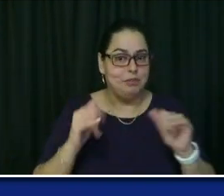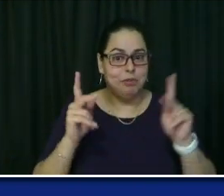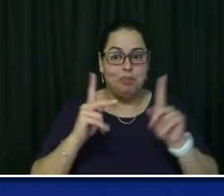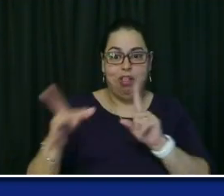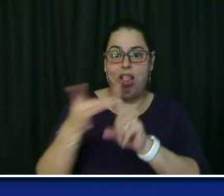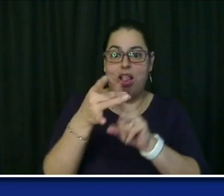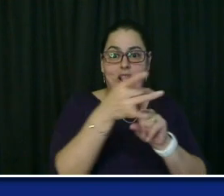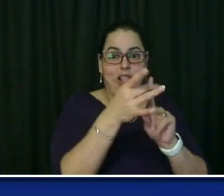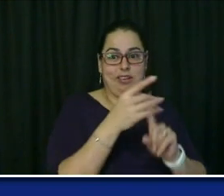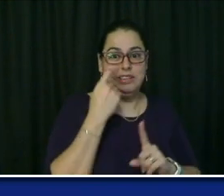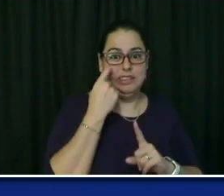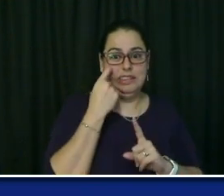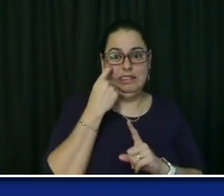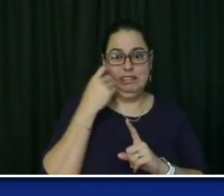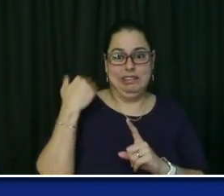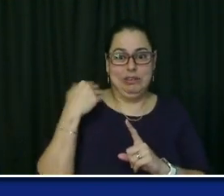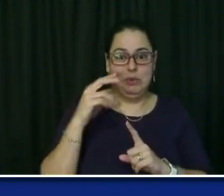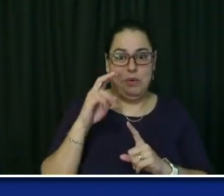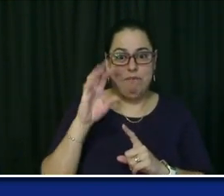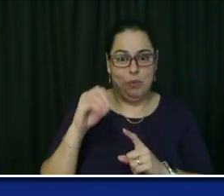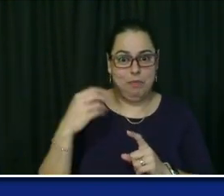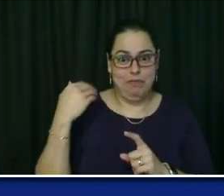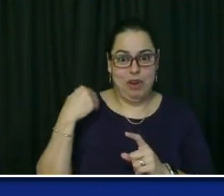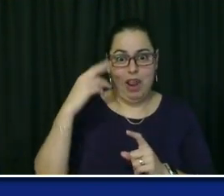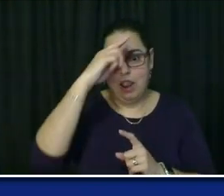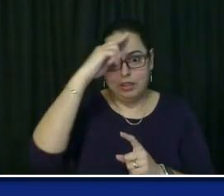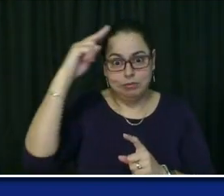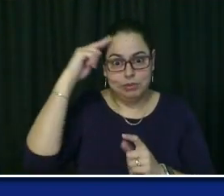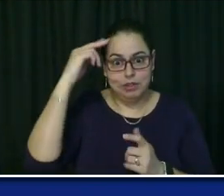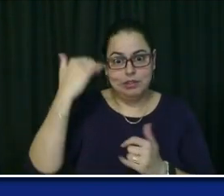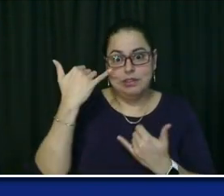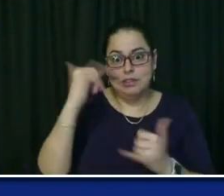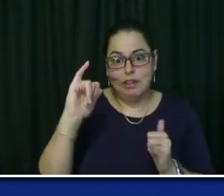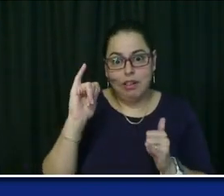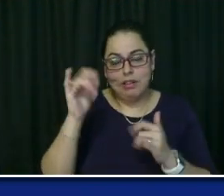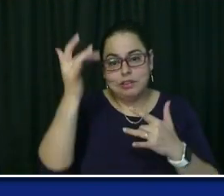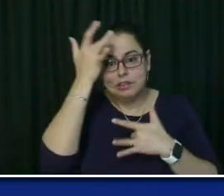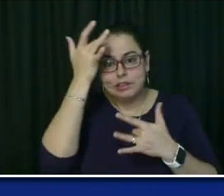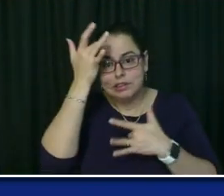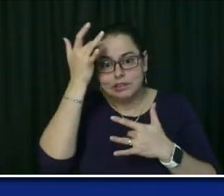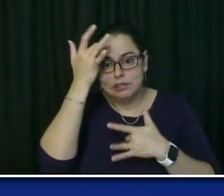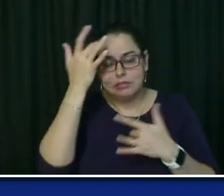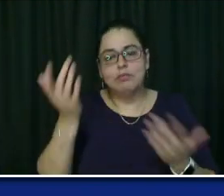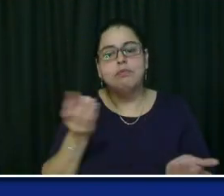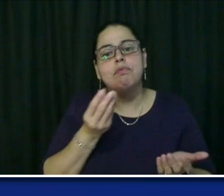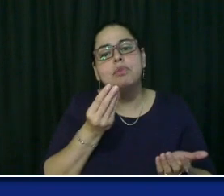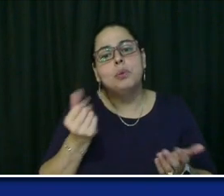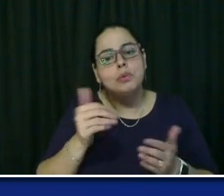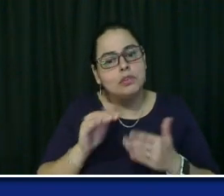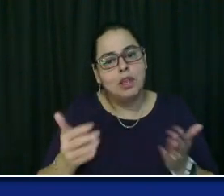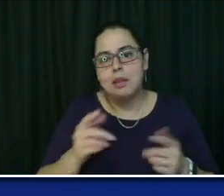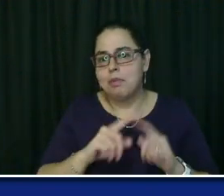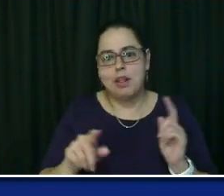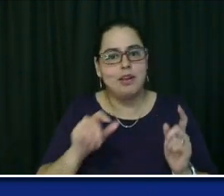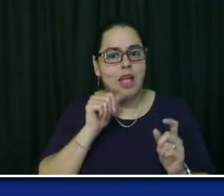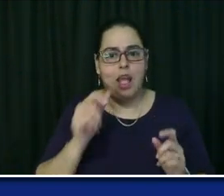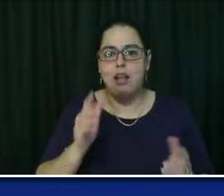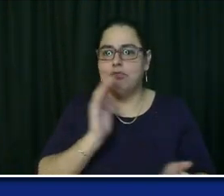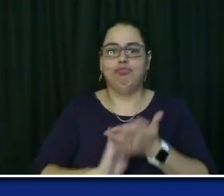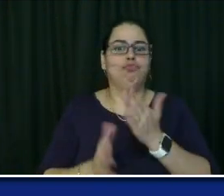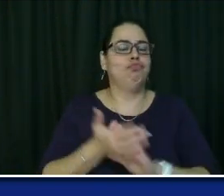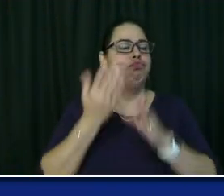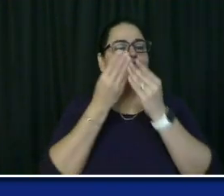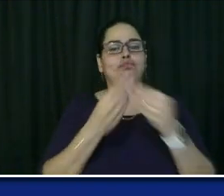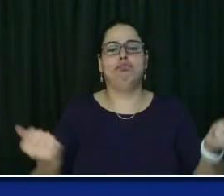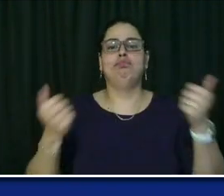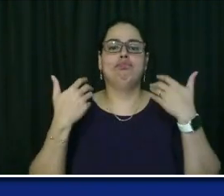in a hospital that are trying to recover from it. We've had very few fatalities, but we're not through the woods yet. So I'm encouraged, but I'm not